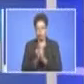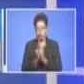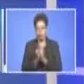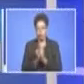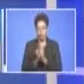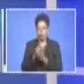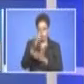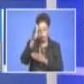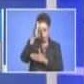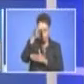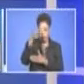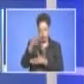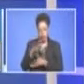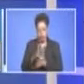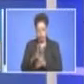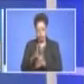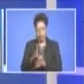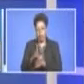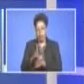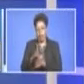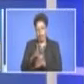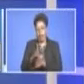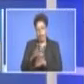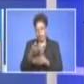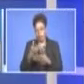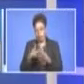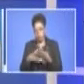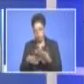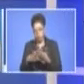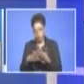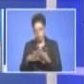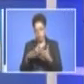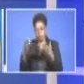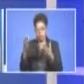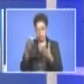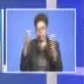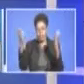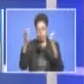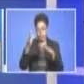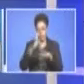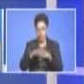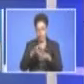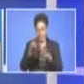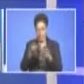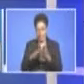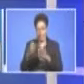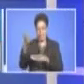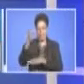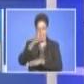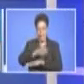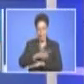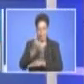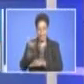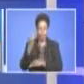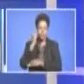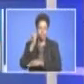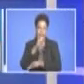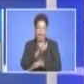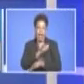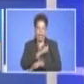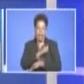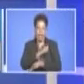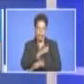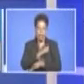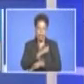Good and paternal bonds are celebrated on this day, and as part of those celebrations tonight, C. Oscar Adderley introduces you to a man